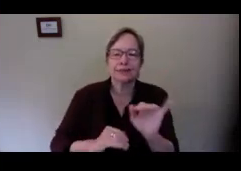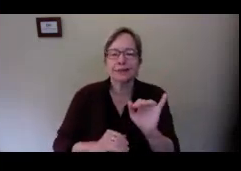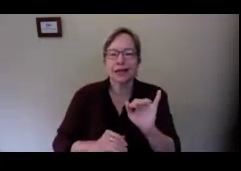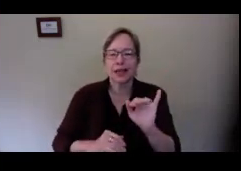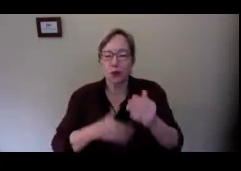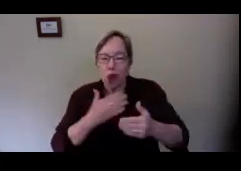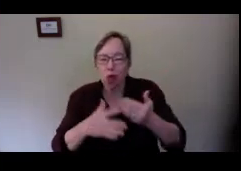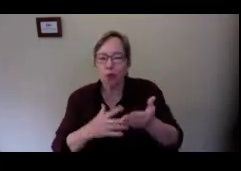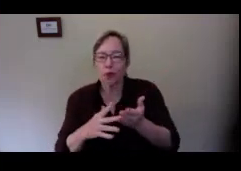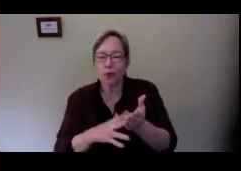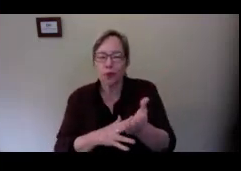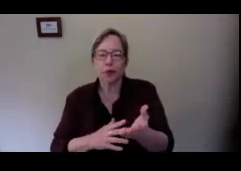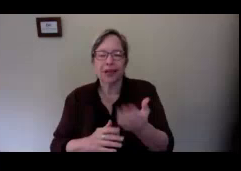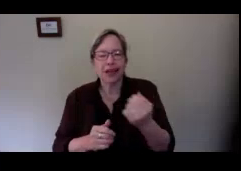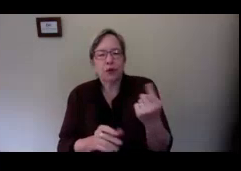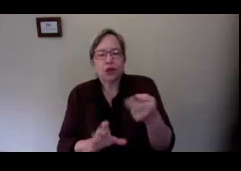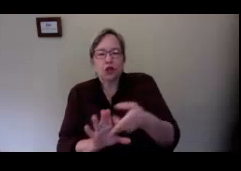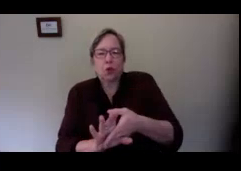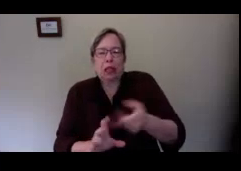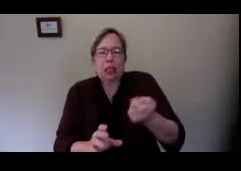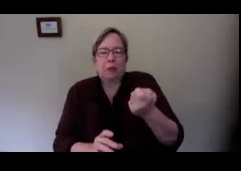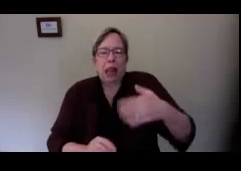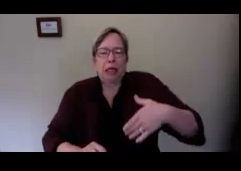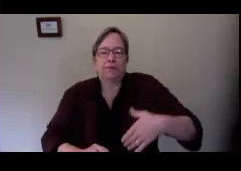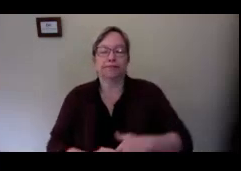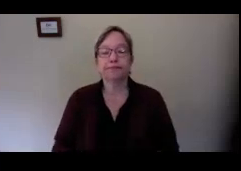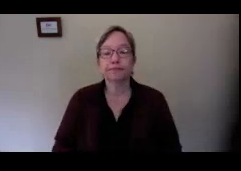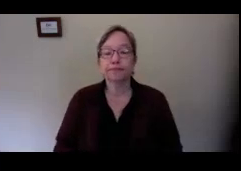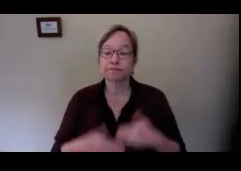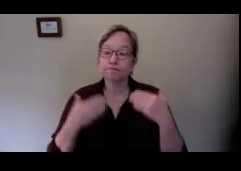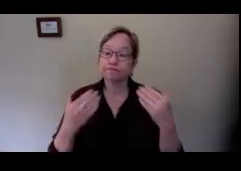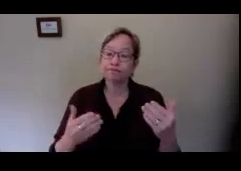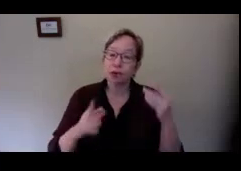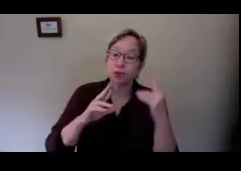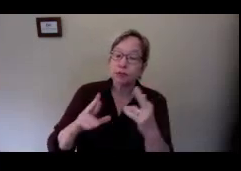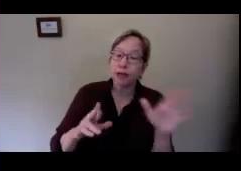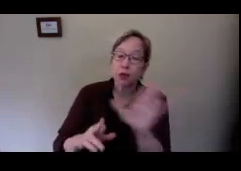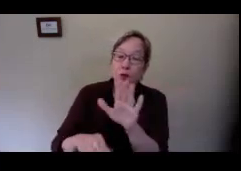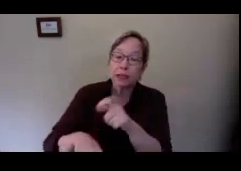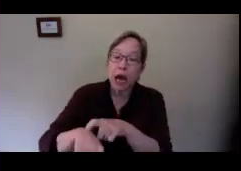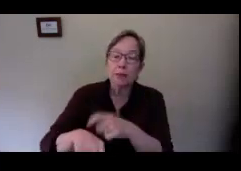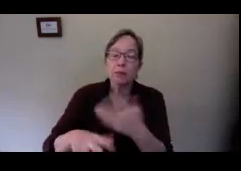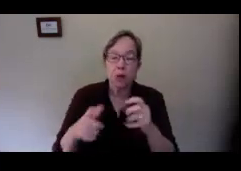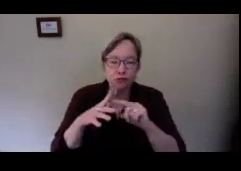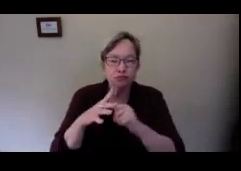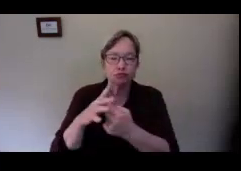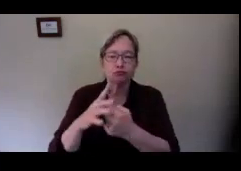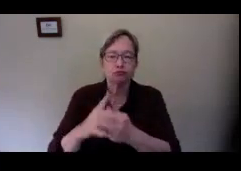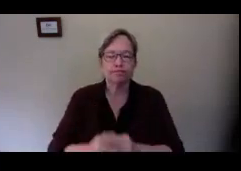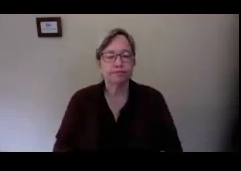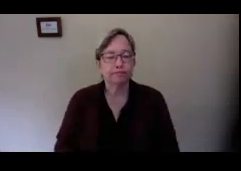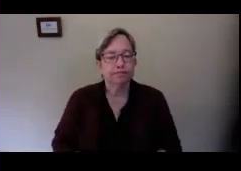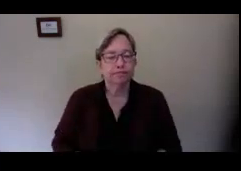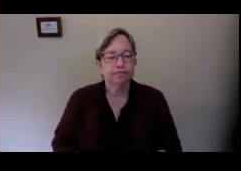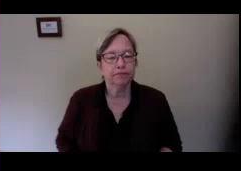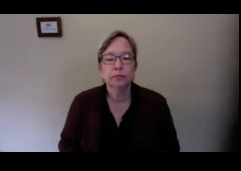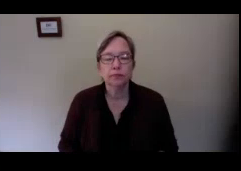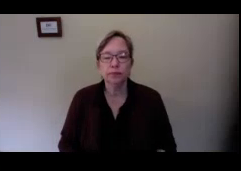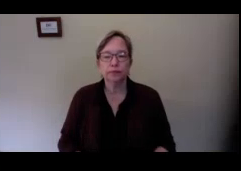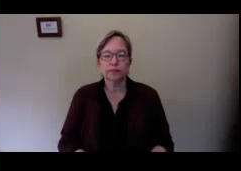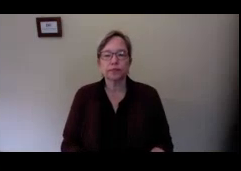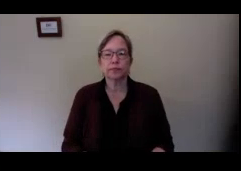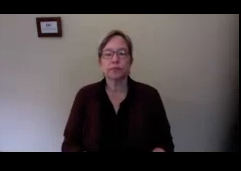who's joining a few minutes after. But to respect everyone's time, I'd like to get started. I will